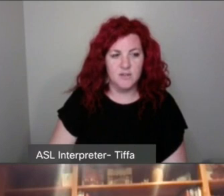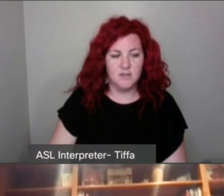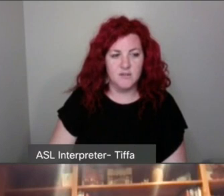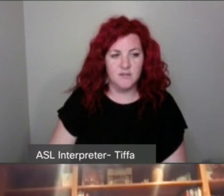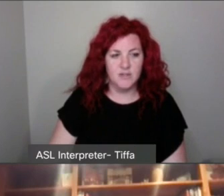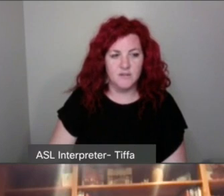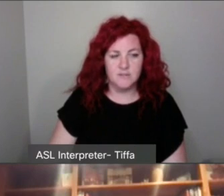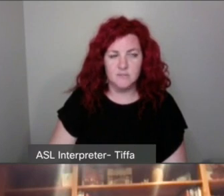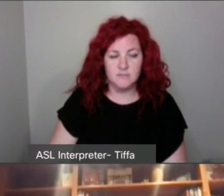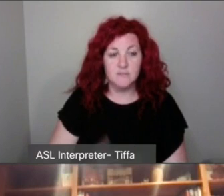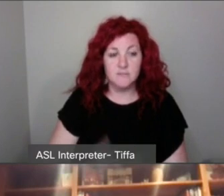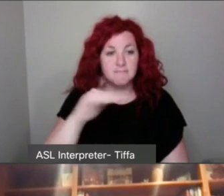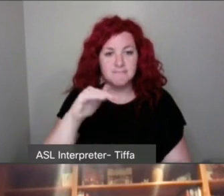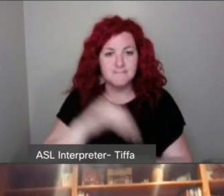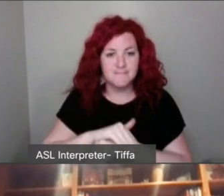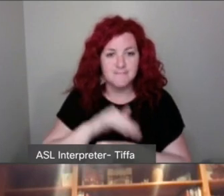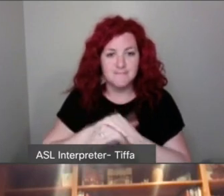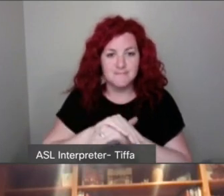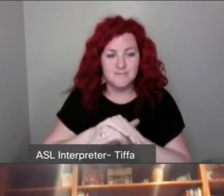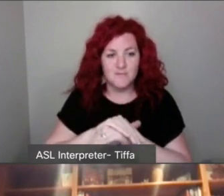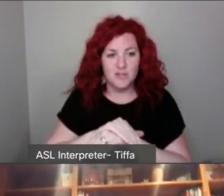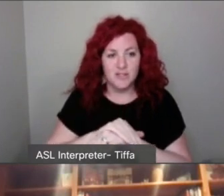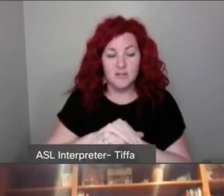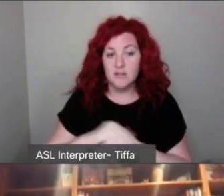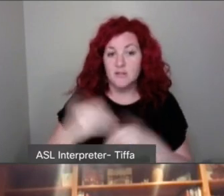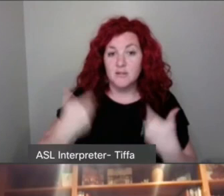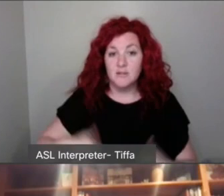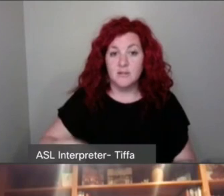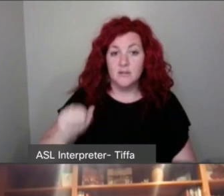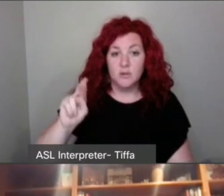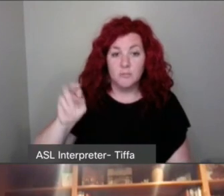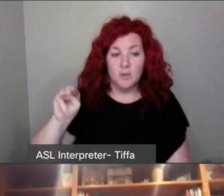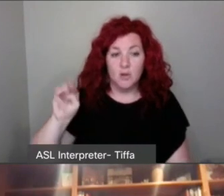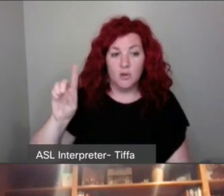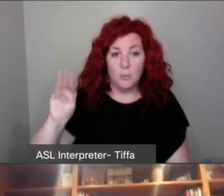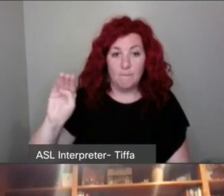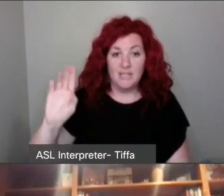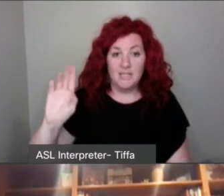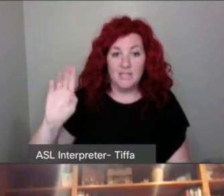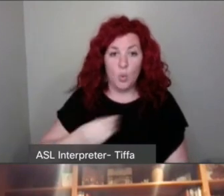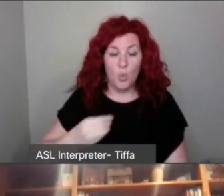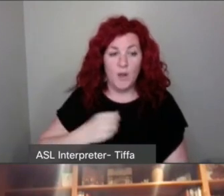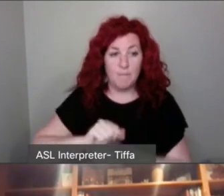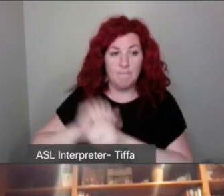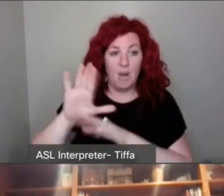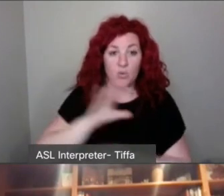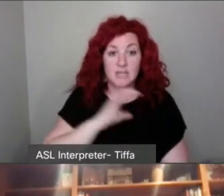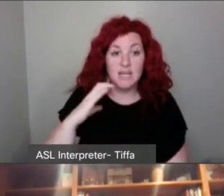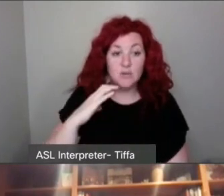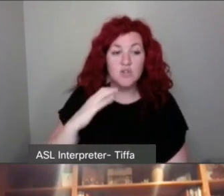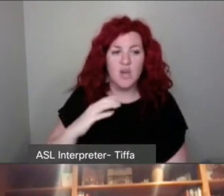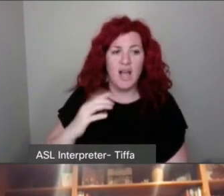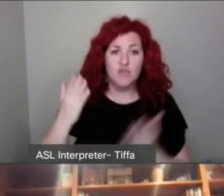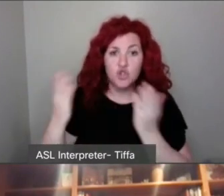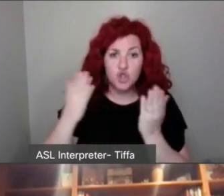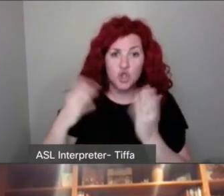Good evening, commissioners. My name is Arnold Beach, White Mountain Apache Tribal Council. I've been serving the tribe in this capacity for 15 years.